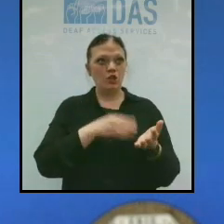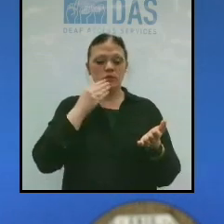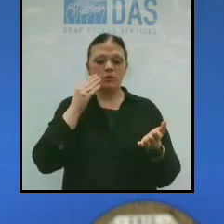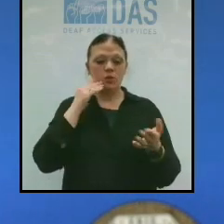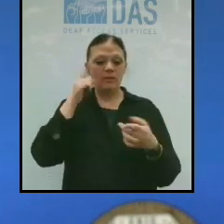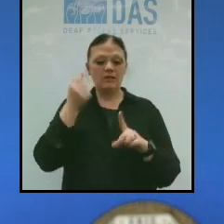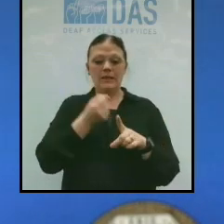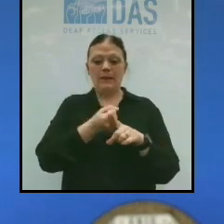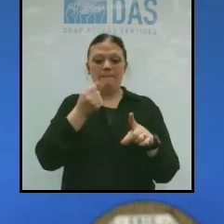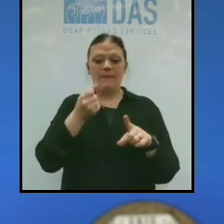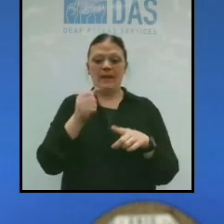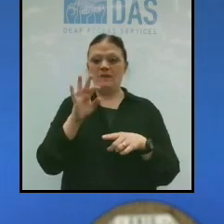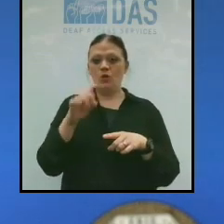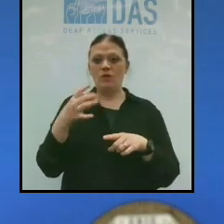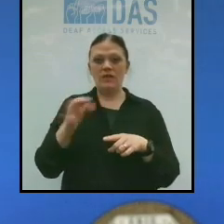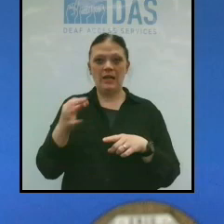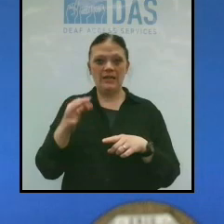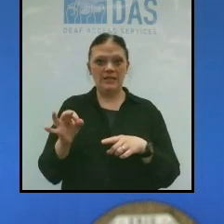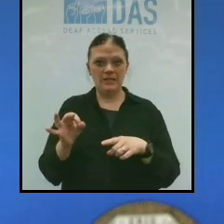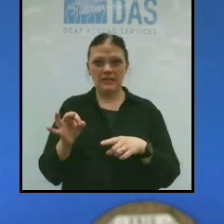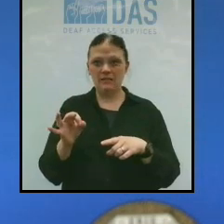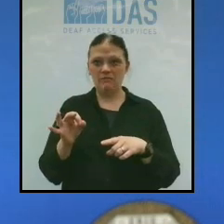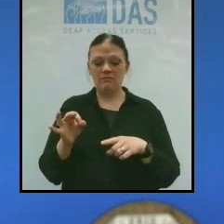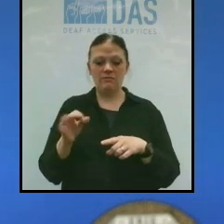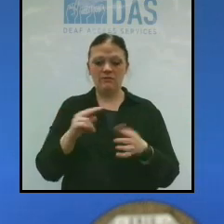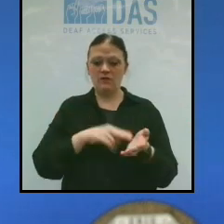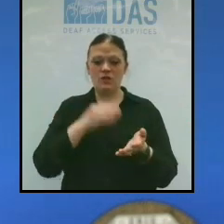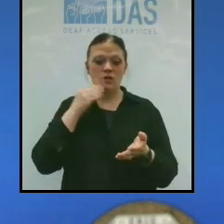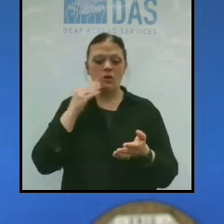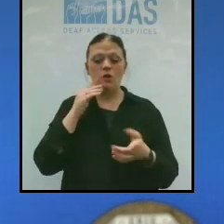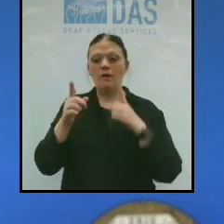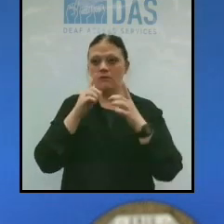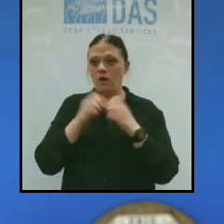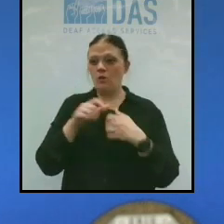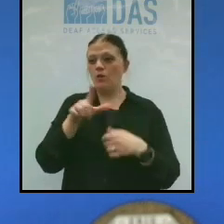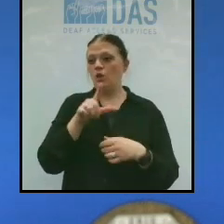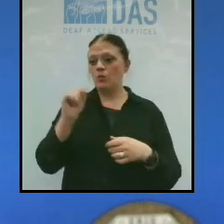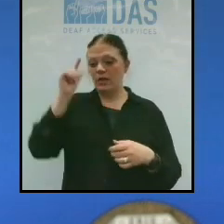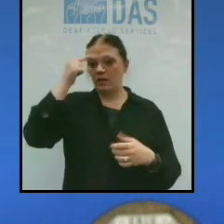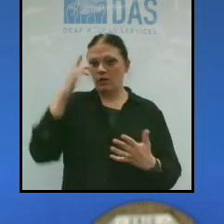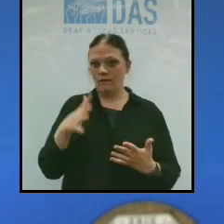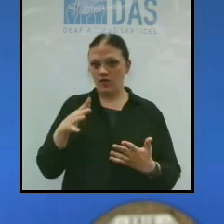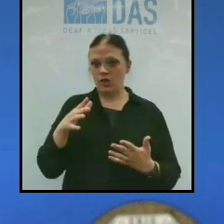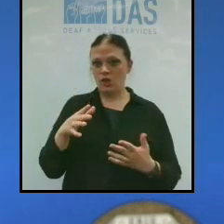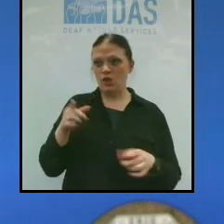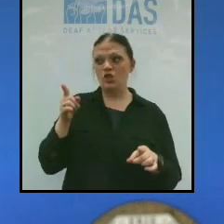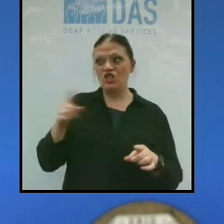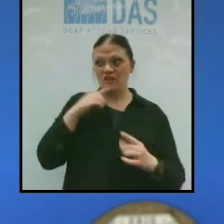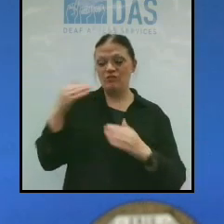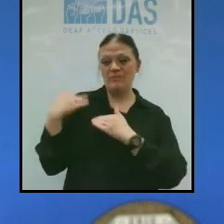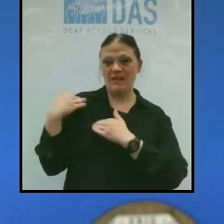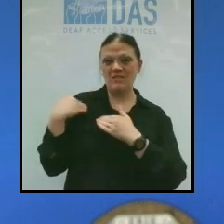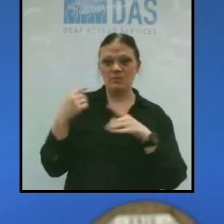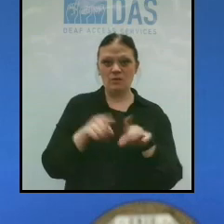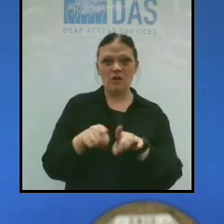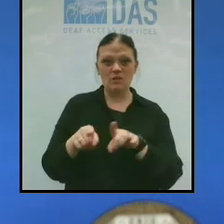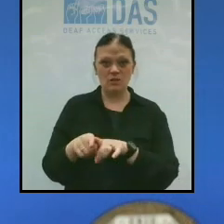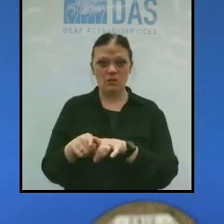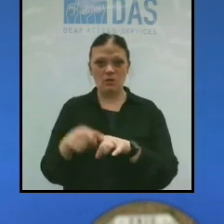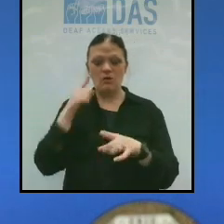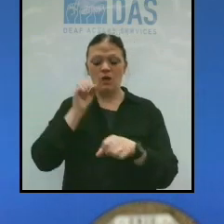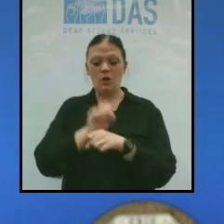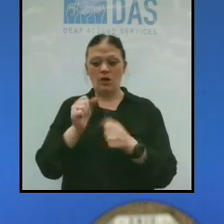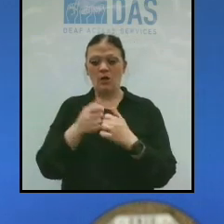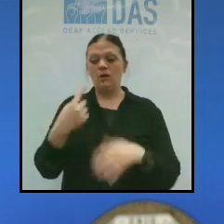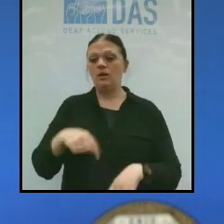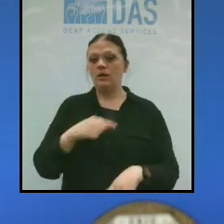COVID outbreak could have in a nursing home. And I have talked to Lieutenant Governor and others. And remember, the Lieutenant Governor is going to be responsible as well for working